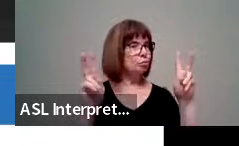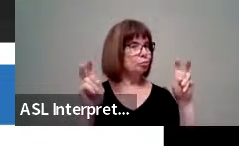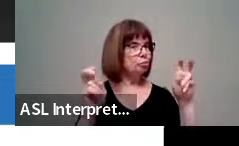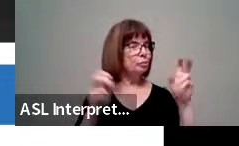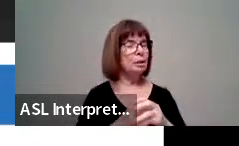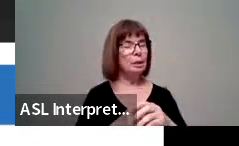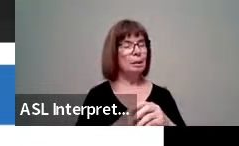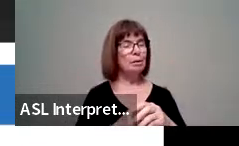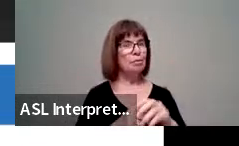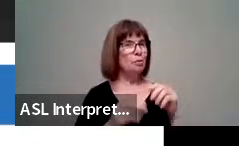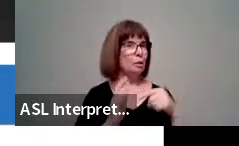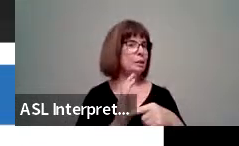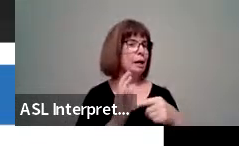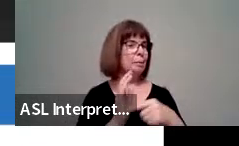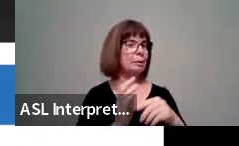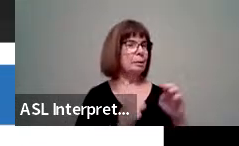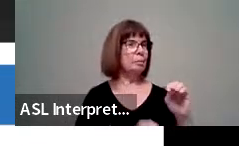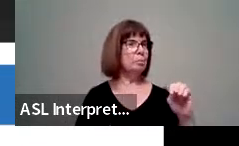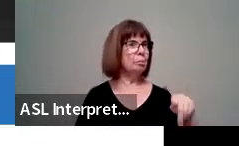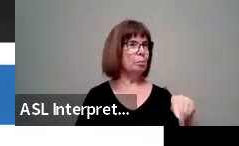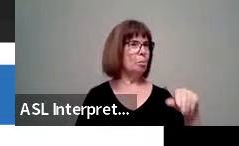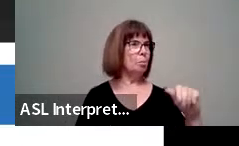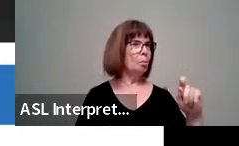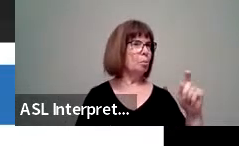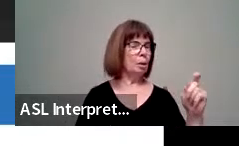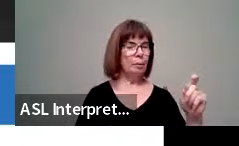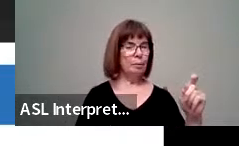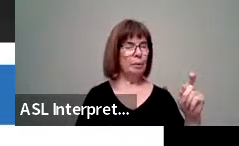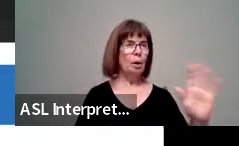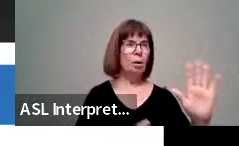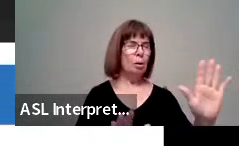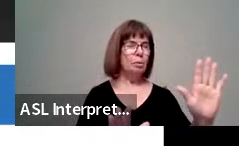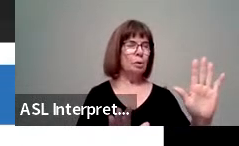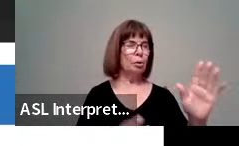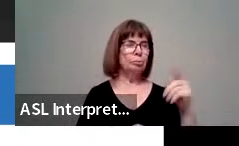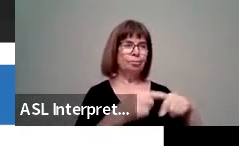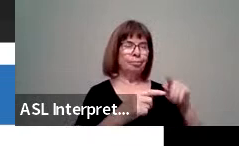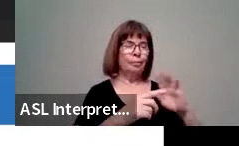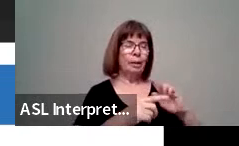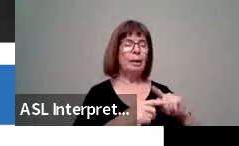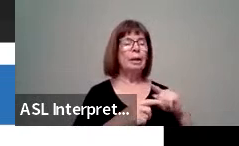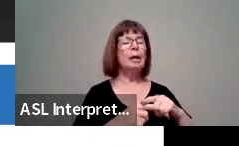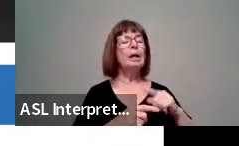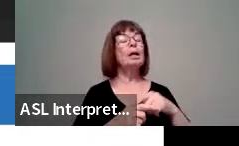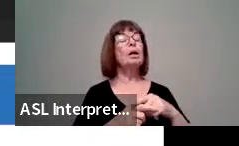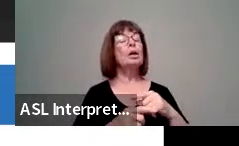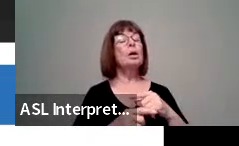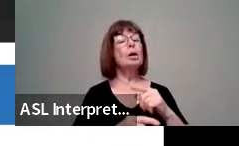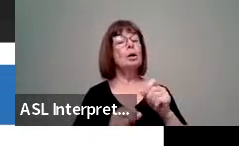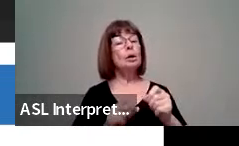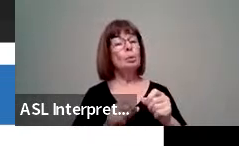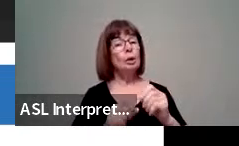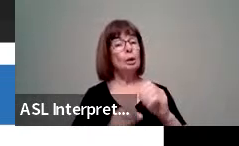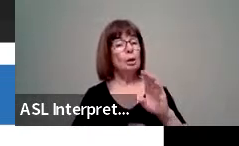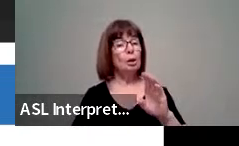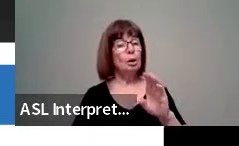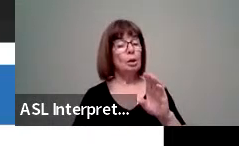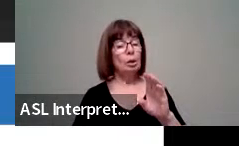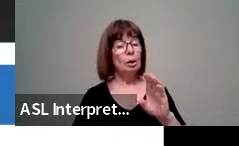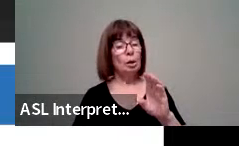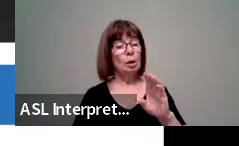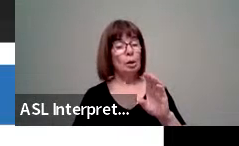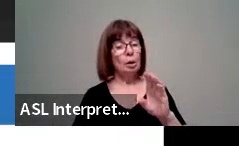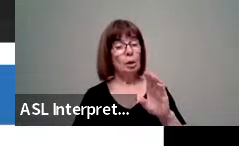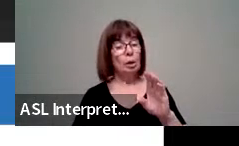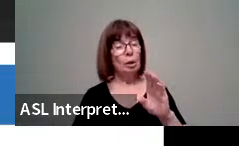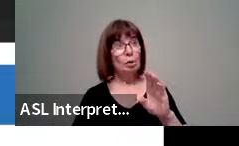And I should take that back. We're co-locating COVID and flu resources. So you can get a flu and a COVID vaccine at the